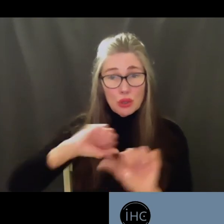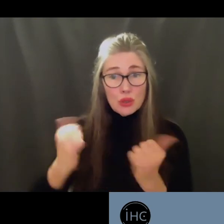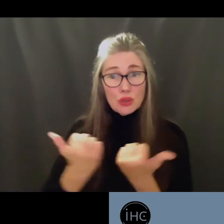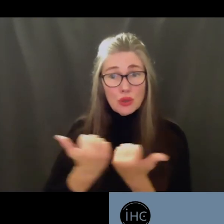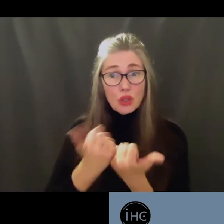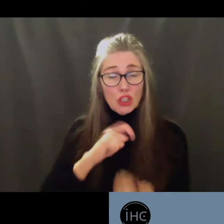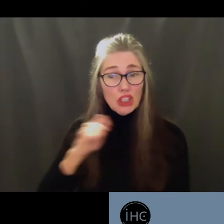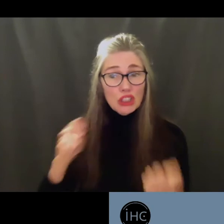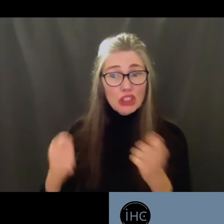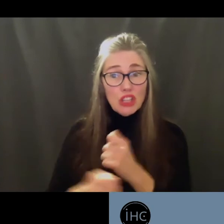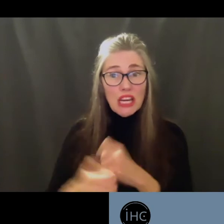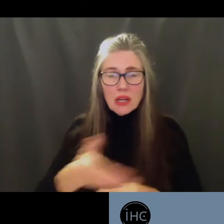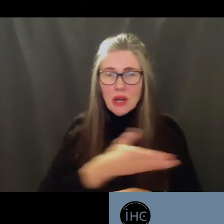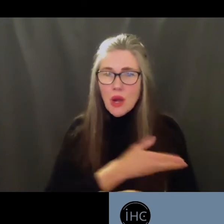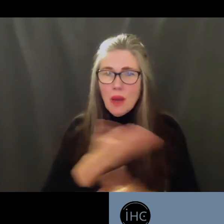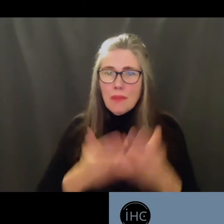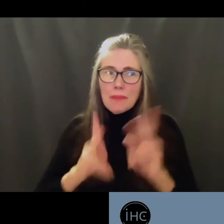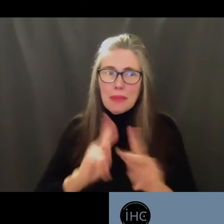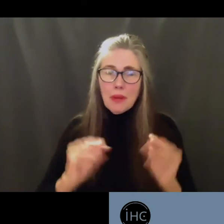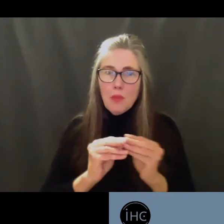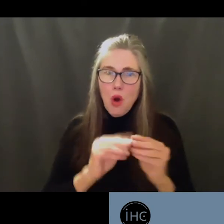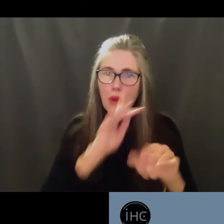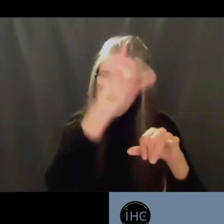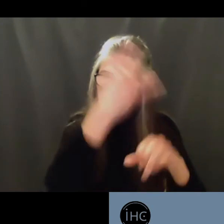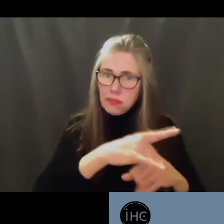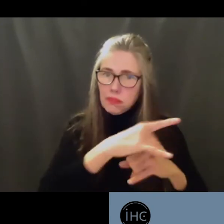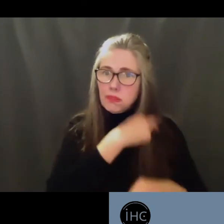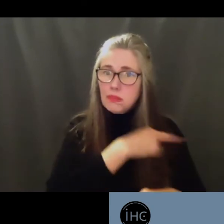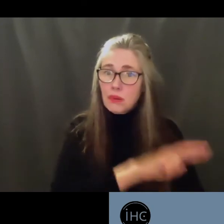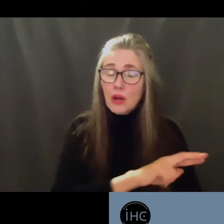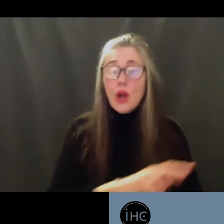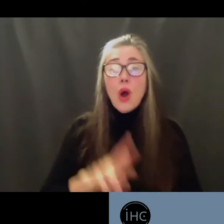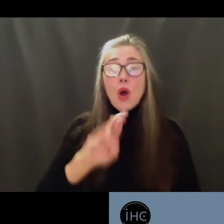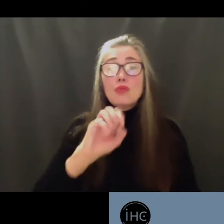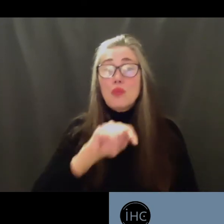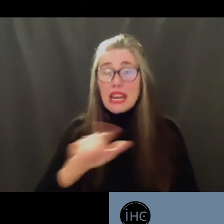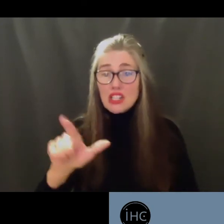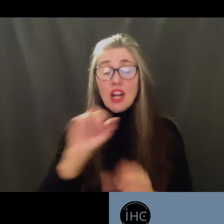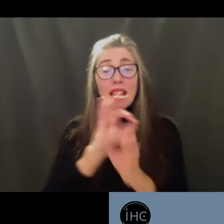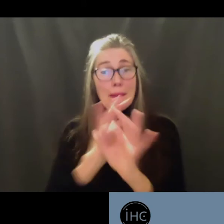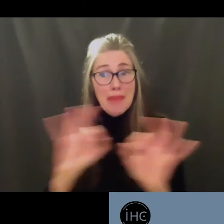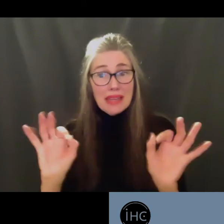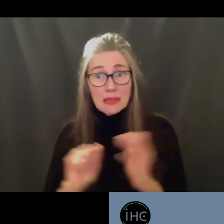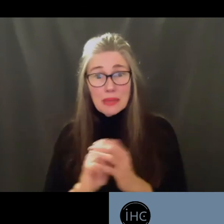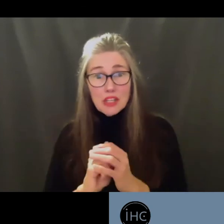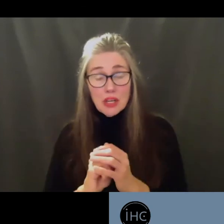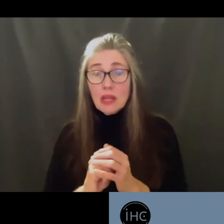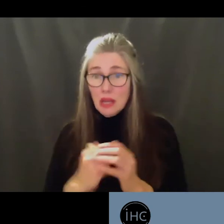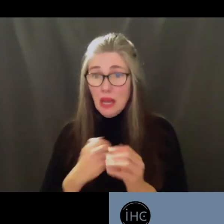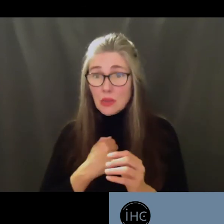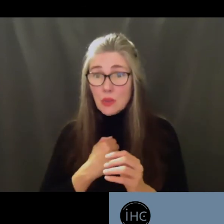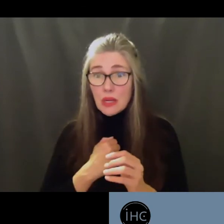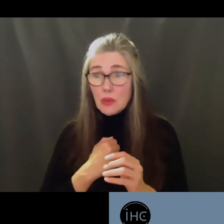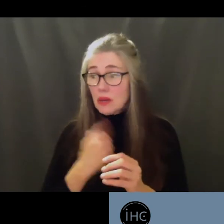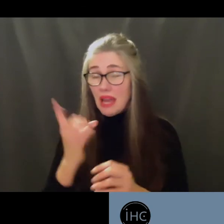there's been secularization, if there's been racial emancipation, And we were very ripe for this with